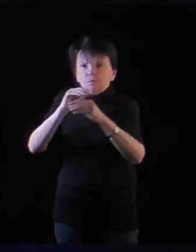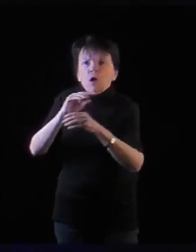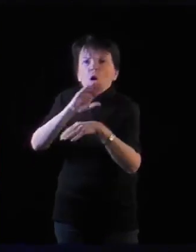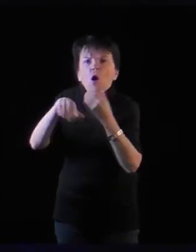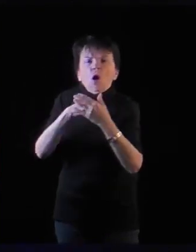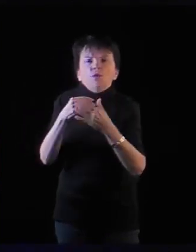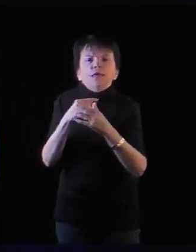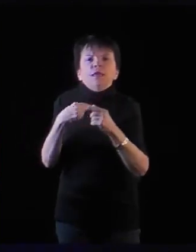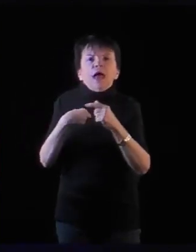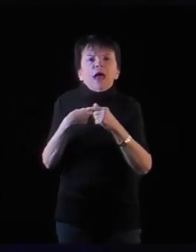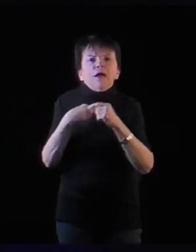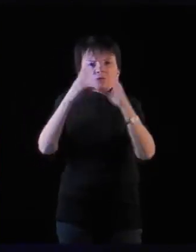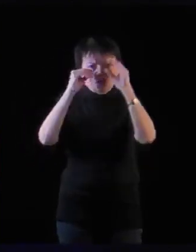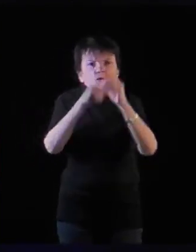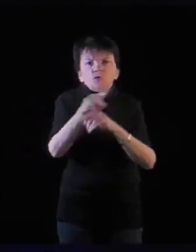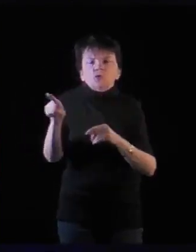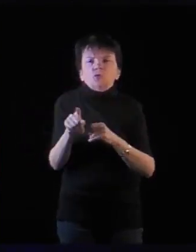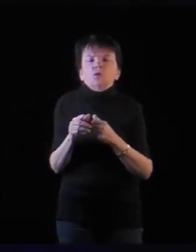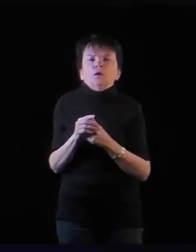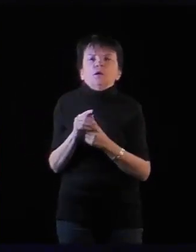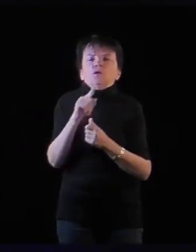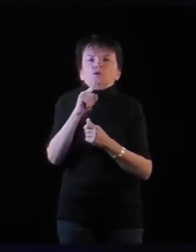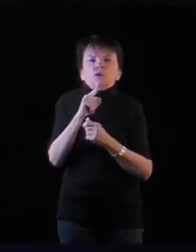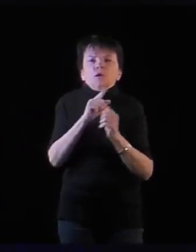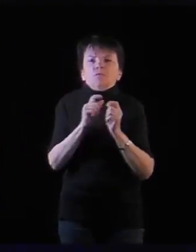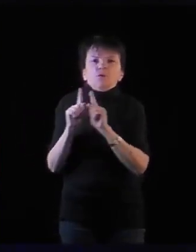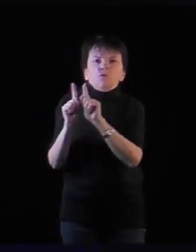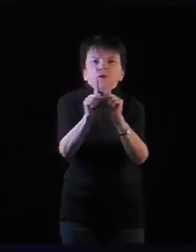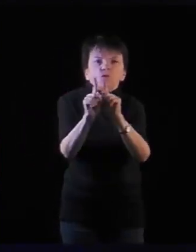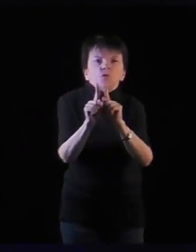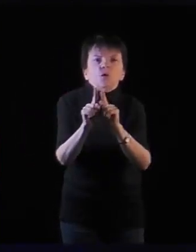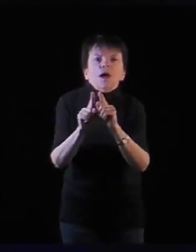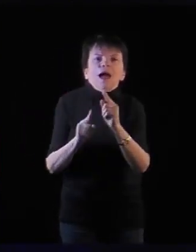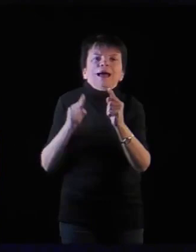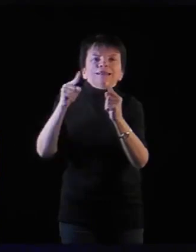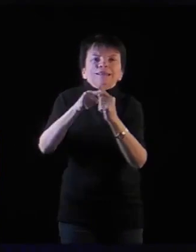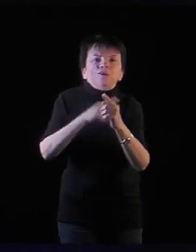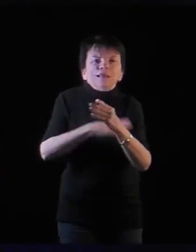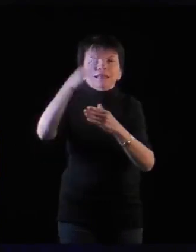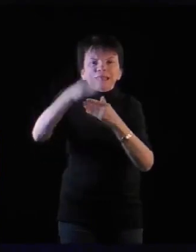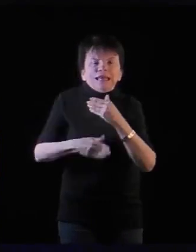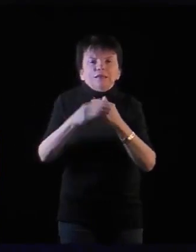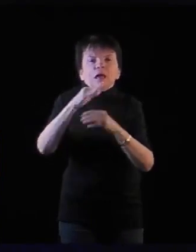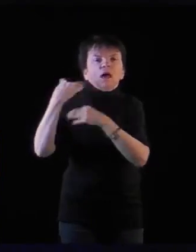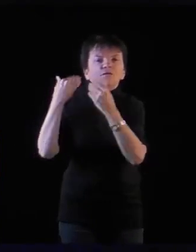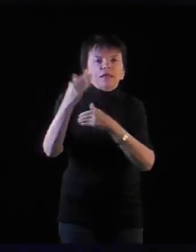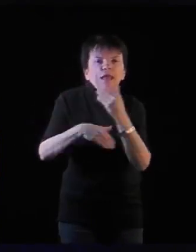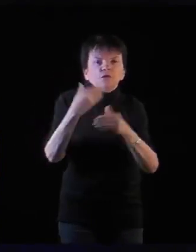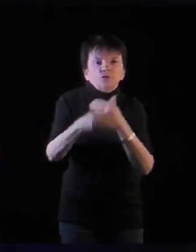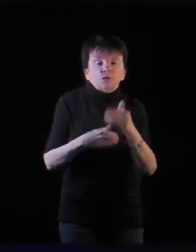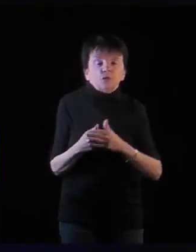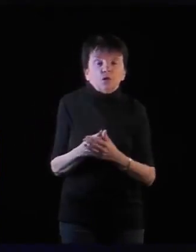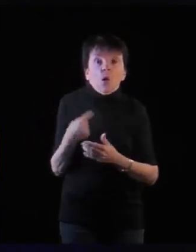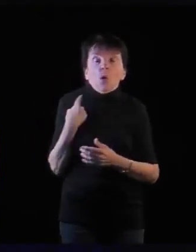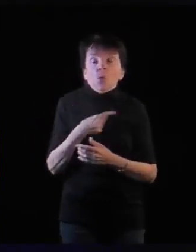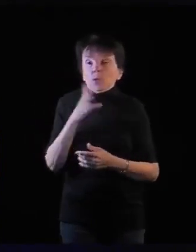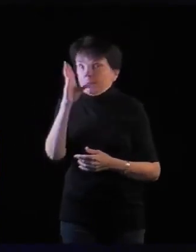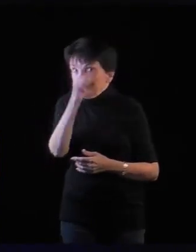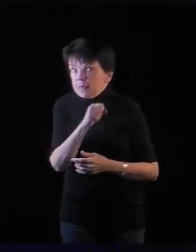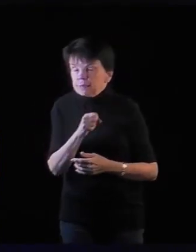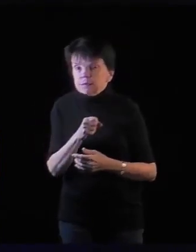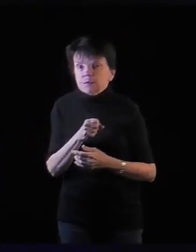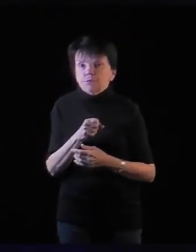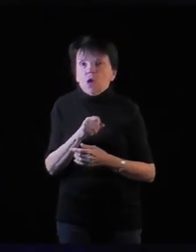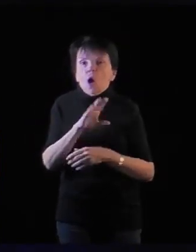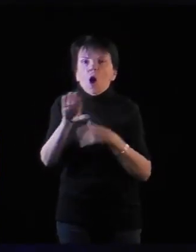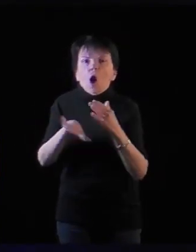I'll be with you always to the very end of the age. What we tend to miss is the verse exactly preceding that, where Jesus says,